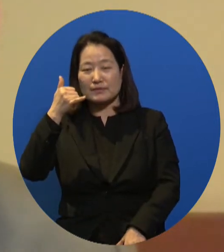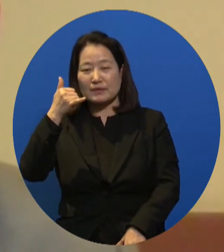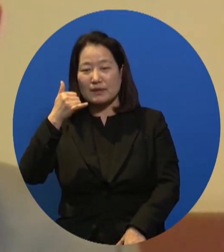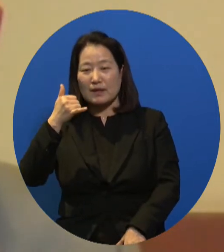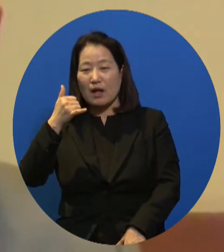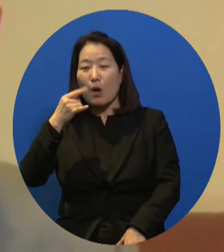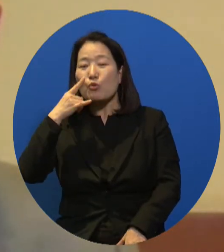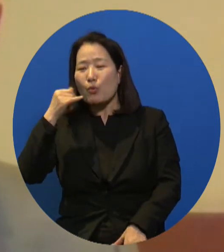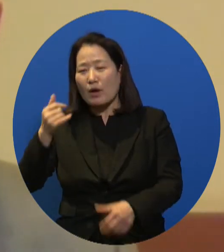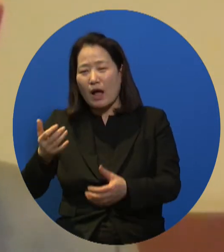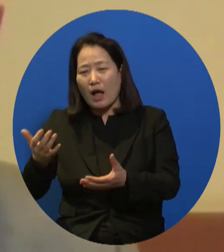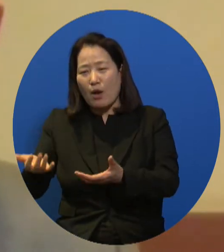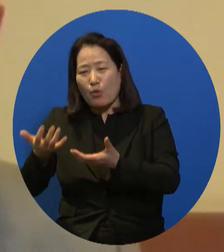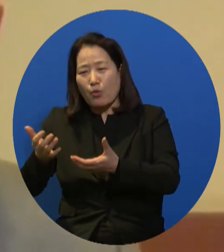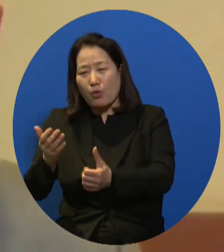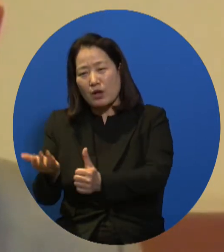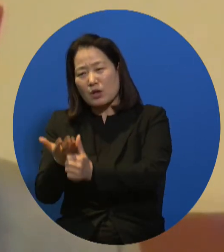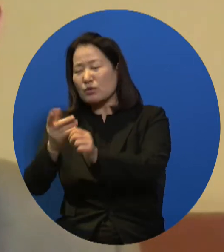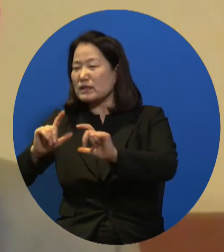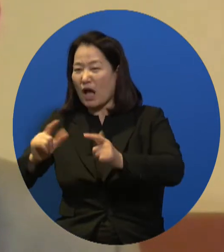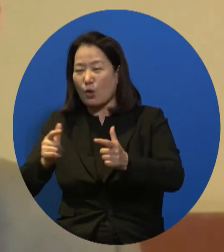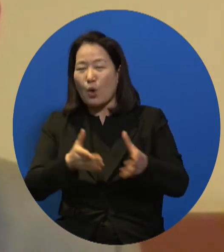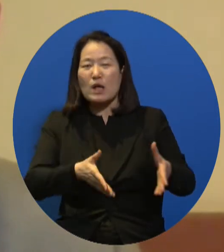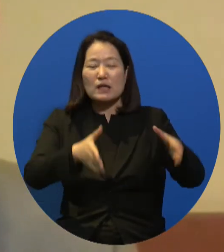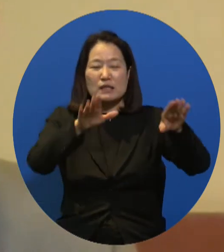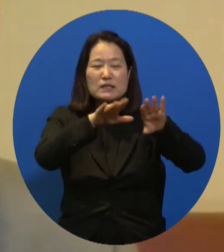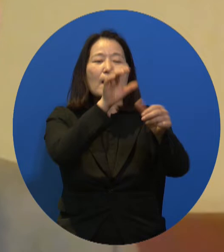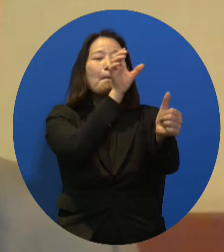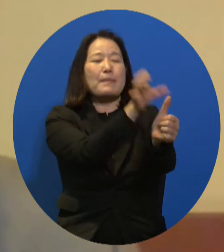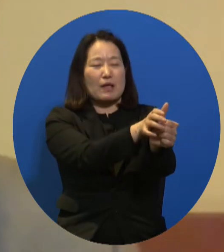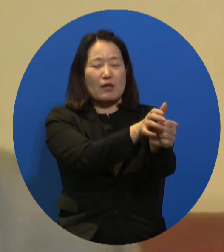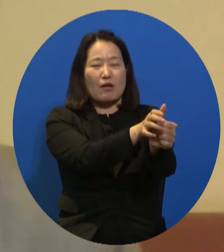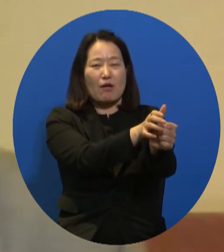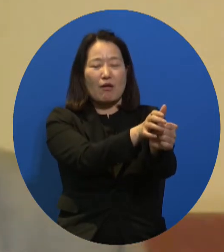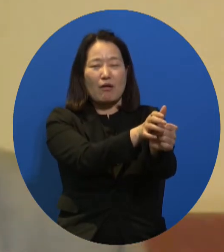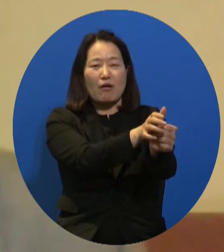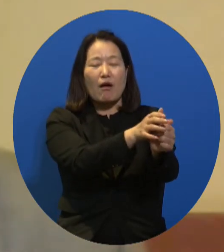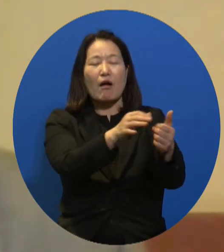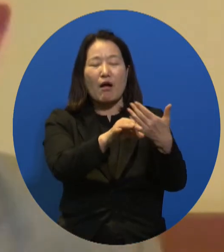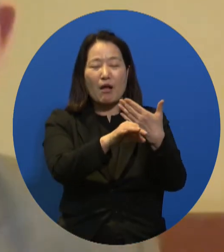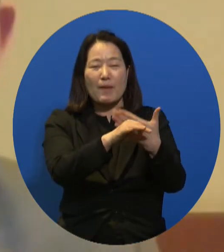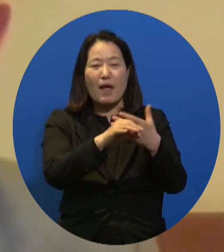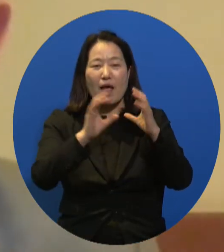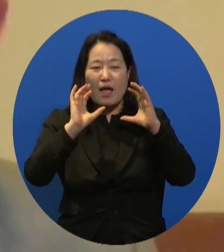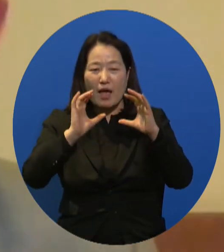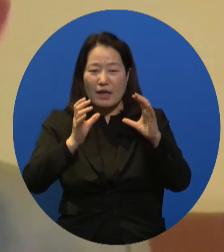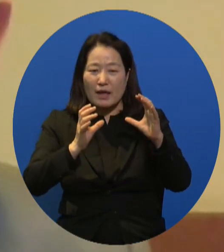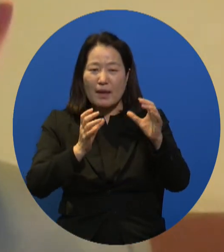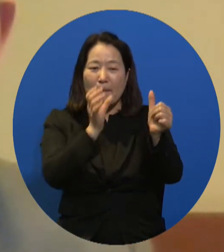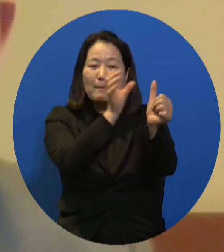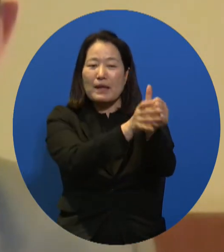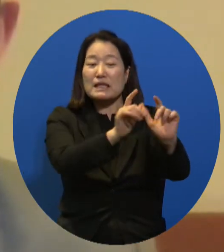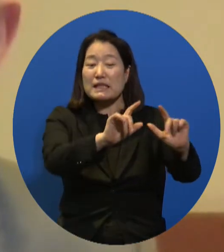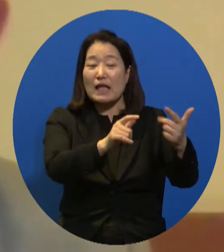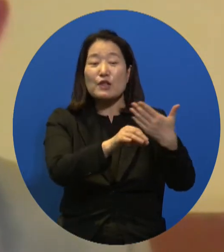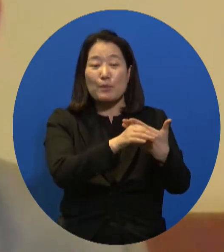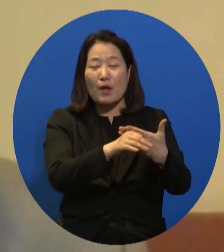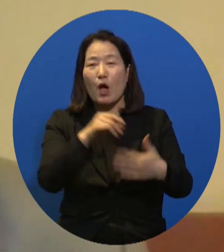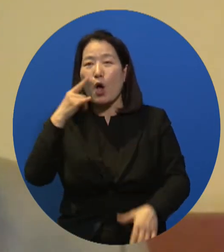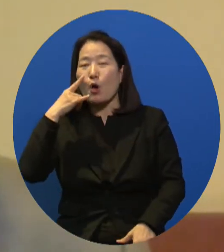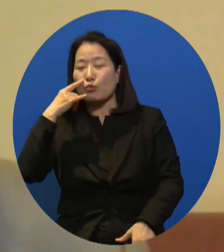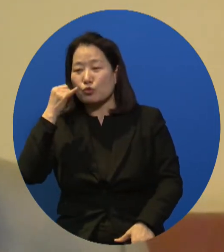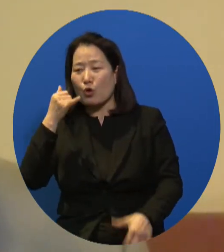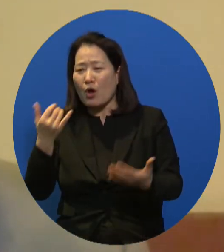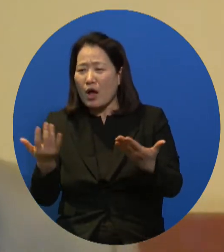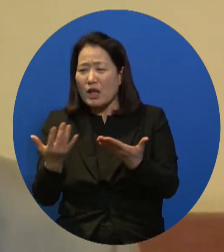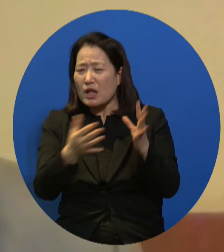goodbye to a career. They can say goodbye to their families and communities who are